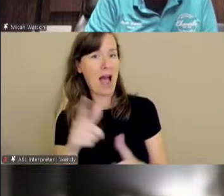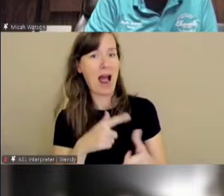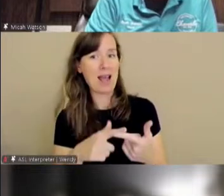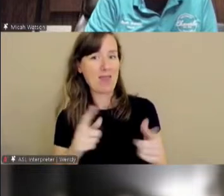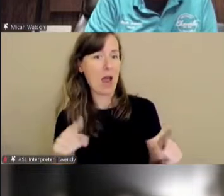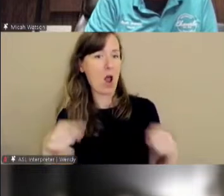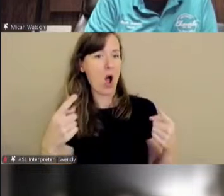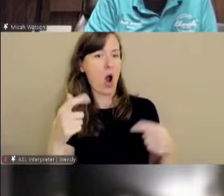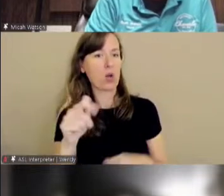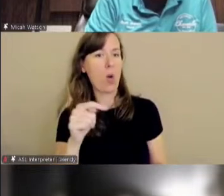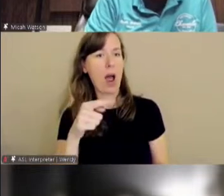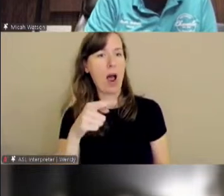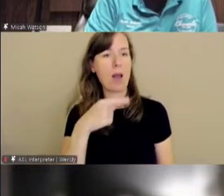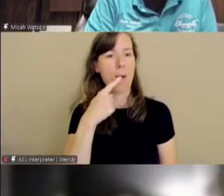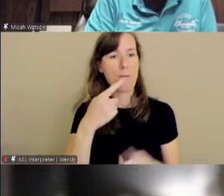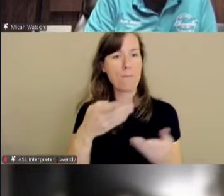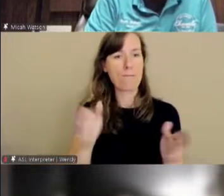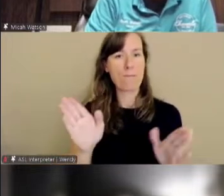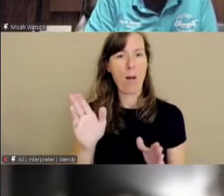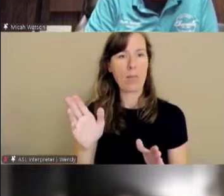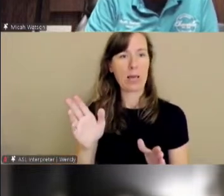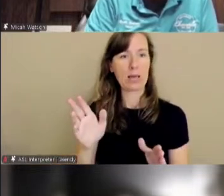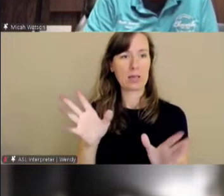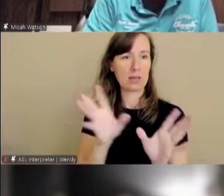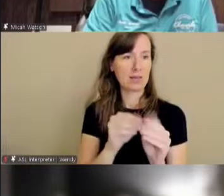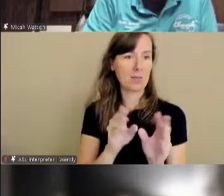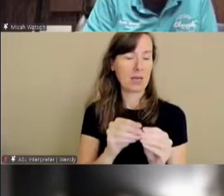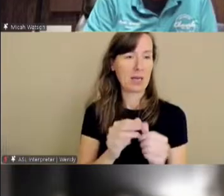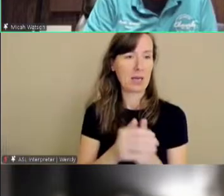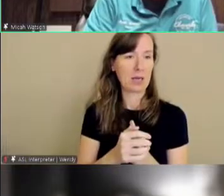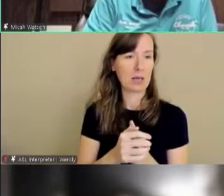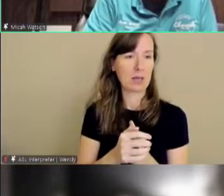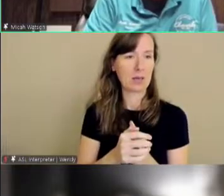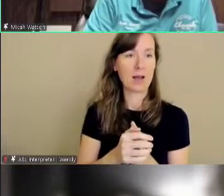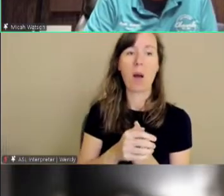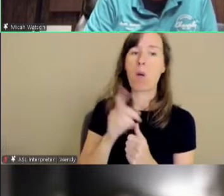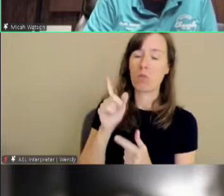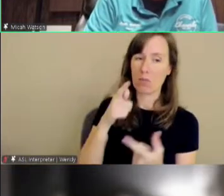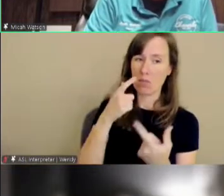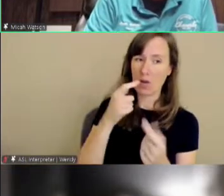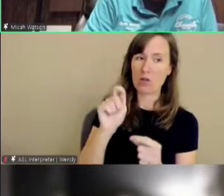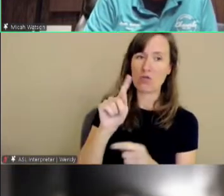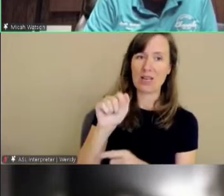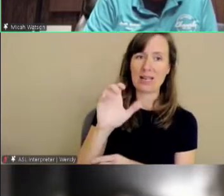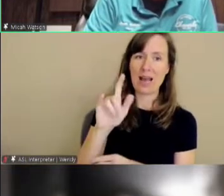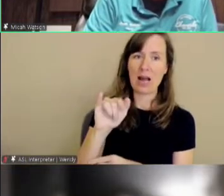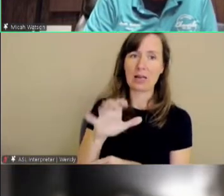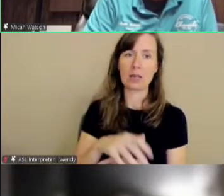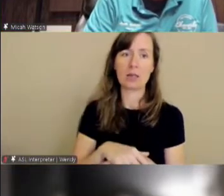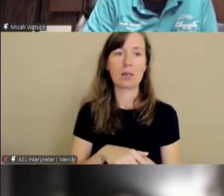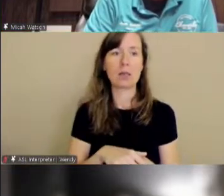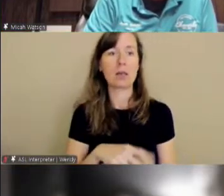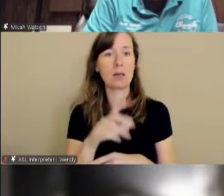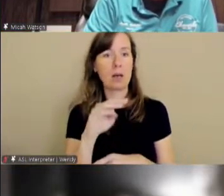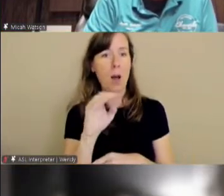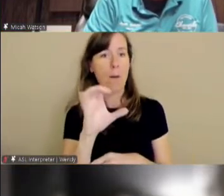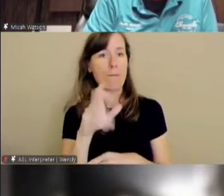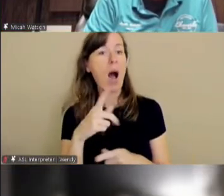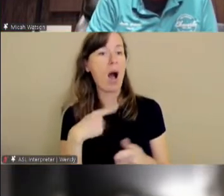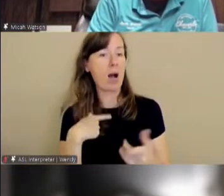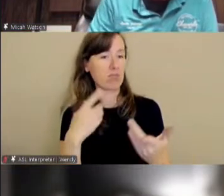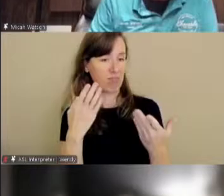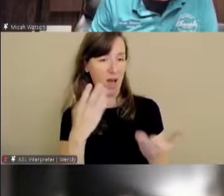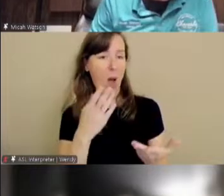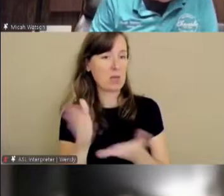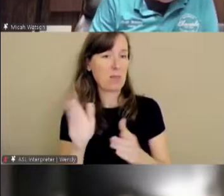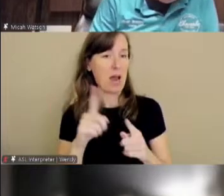hearing. Oh man, interesting tactic. I was just going to say the exact same thing, to be honest